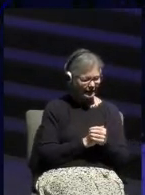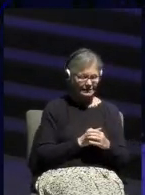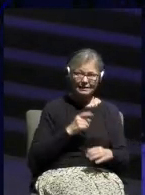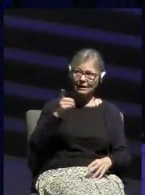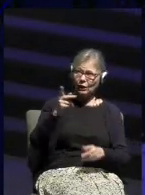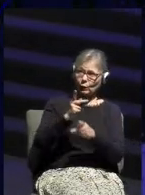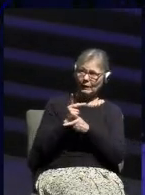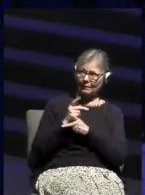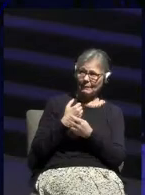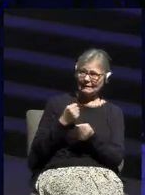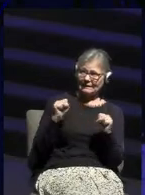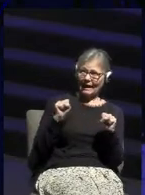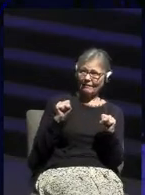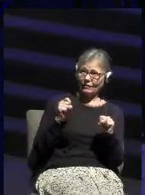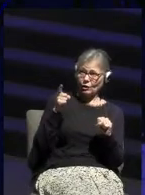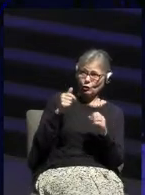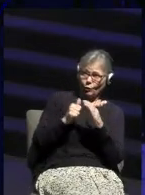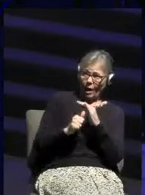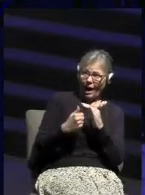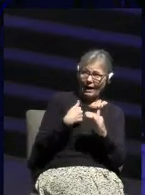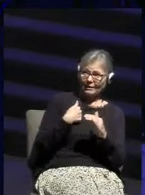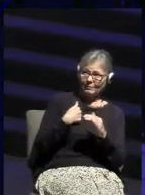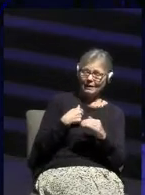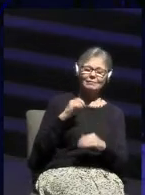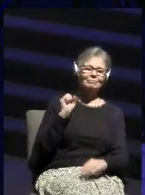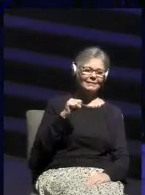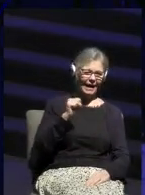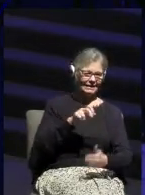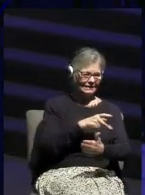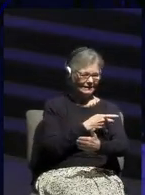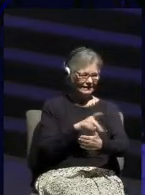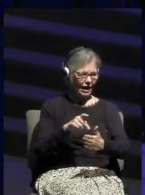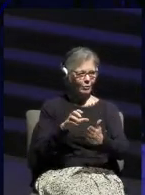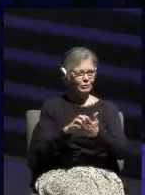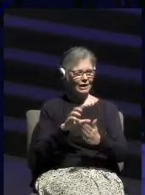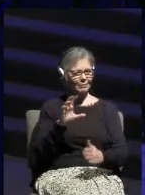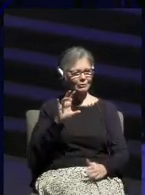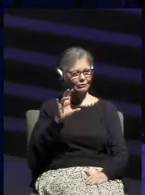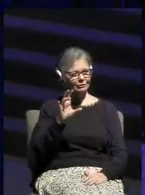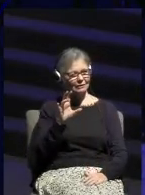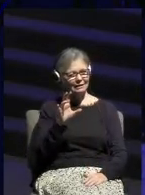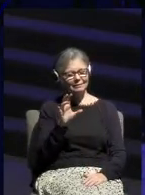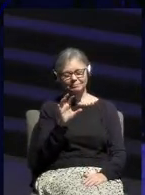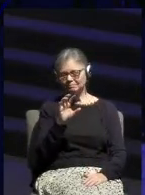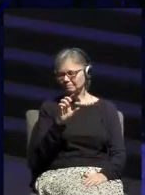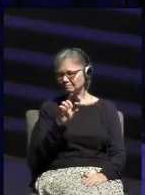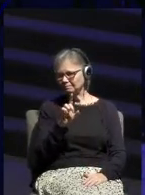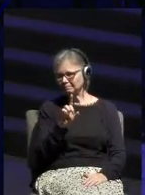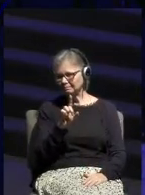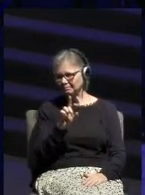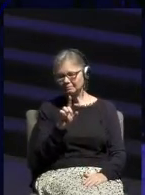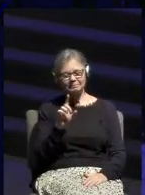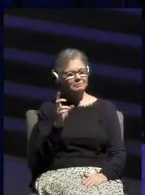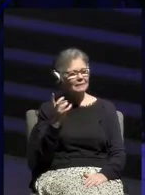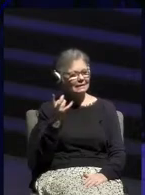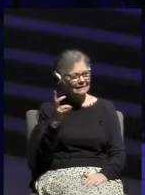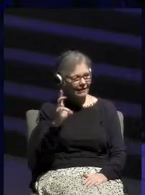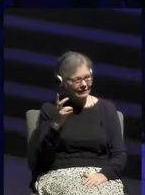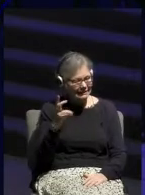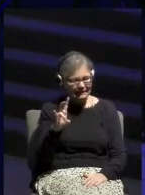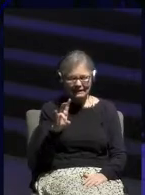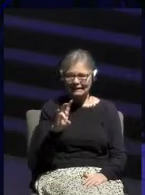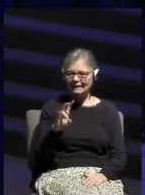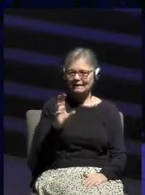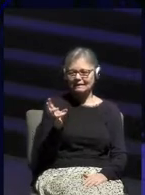believer, is found in a bunch of psalms. Psalm 17, Psalms 27, Psalms 32, Psalms 64, Psalms